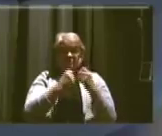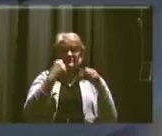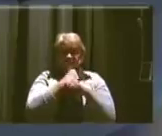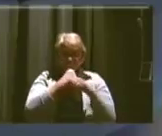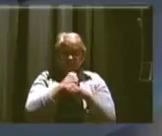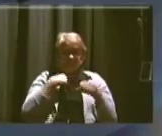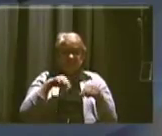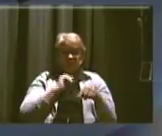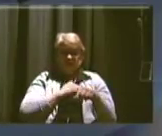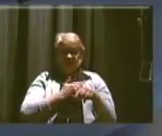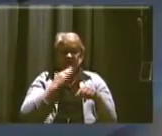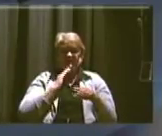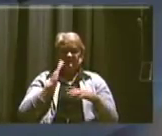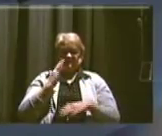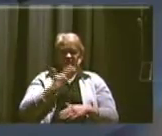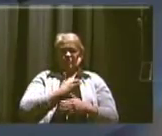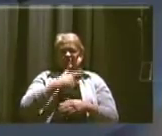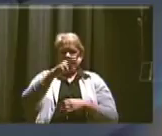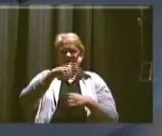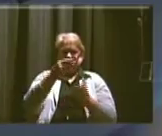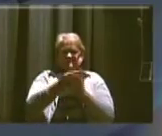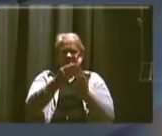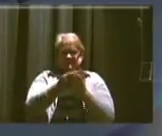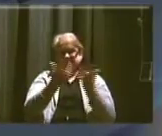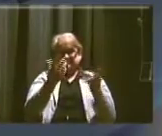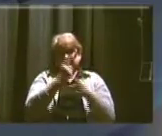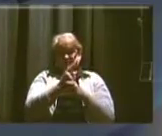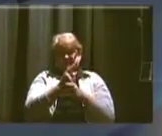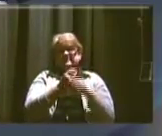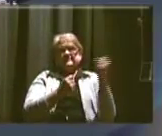Okay. Jonathan, did you want to add anything?